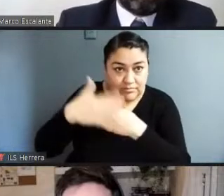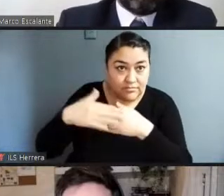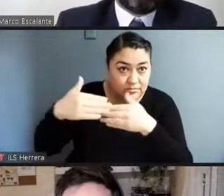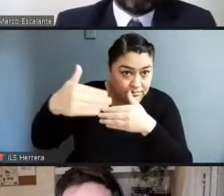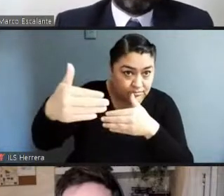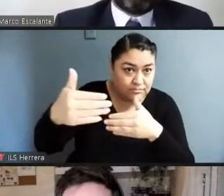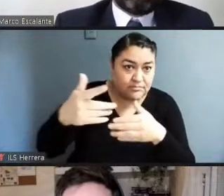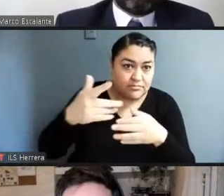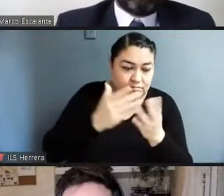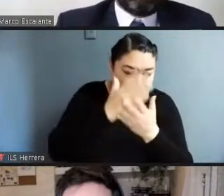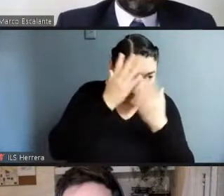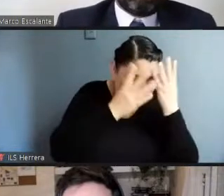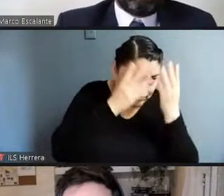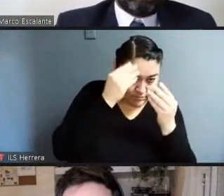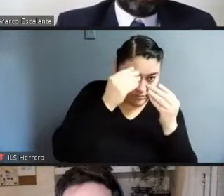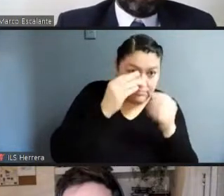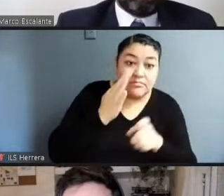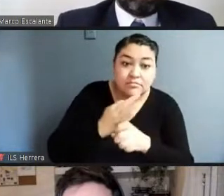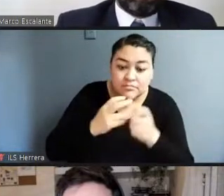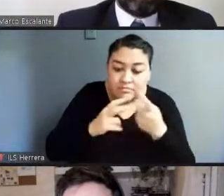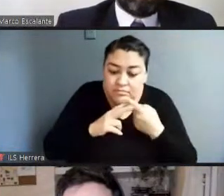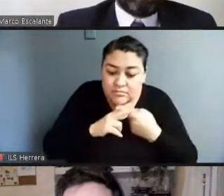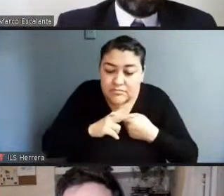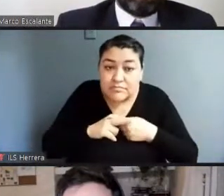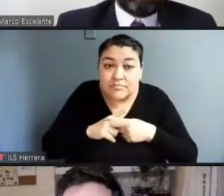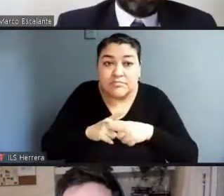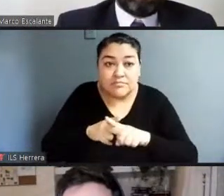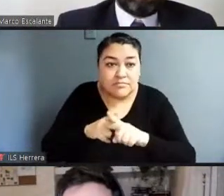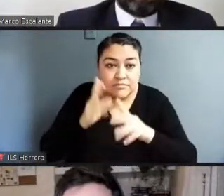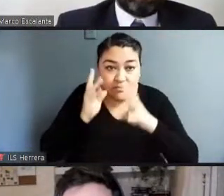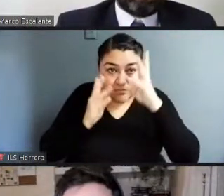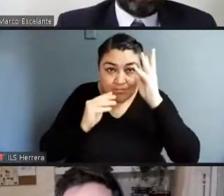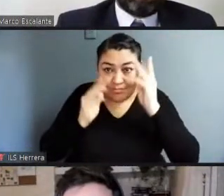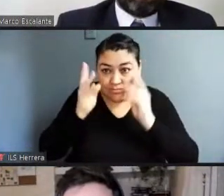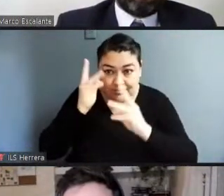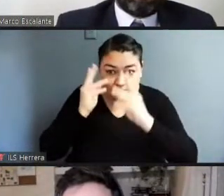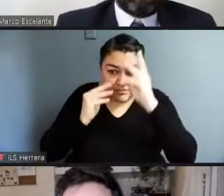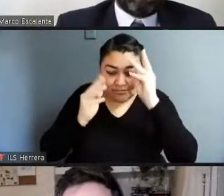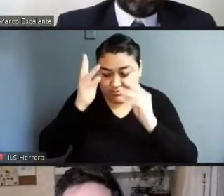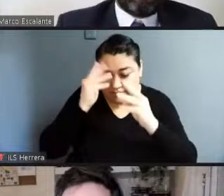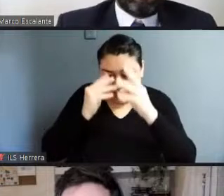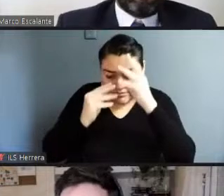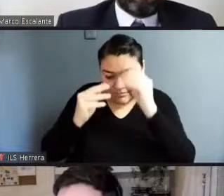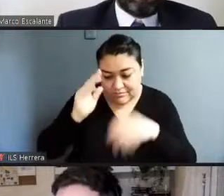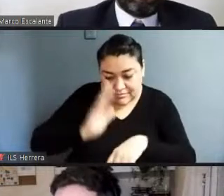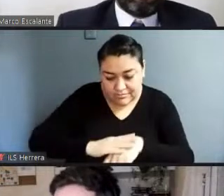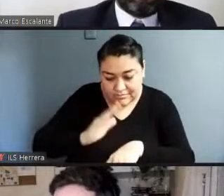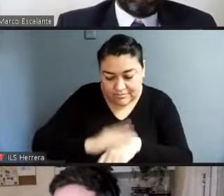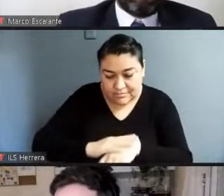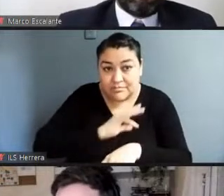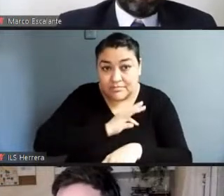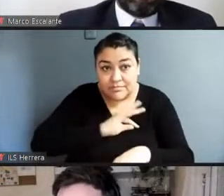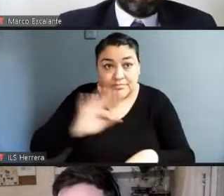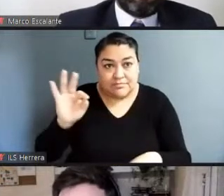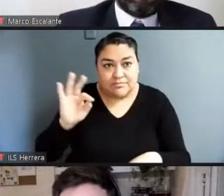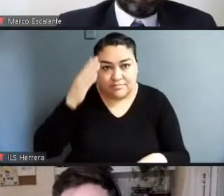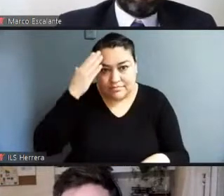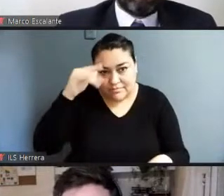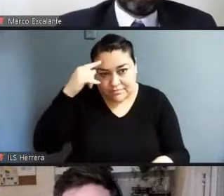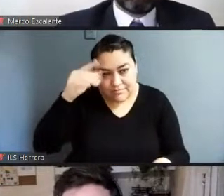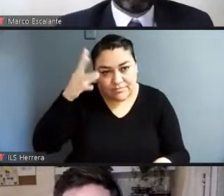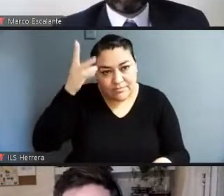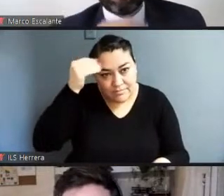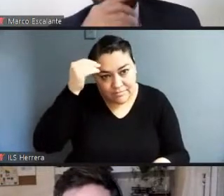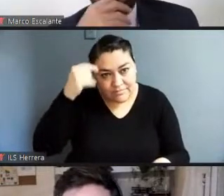care in their community, regarding less of what might happen later when they select a specialty. But I think this is a very